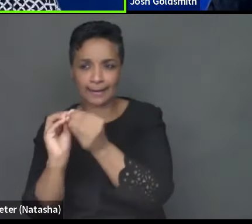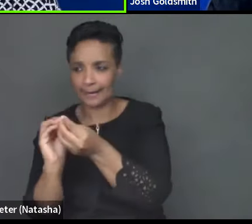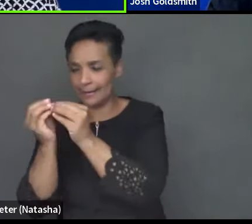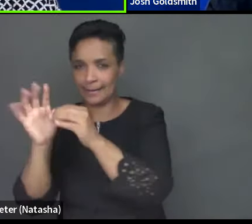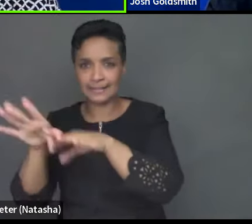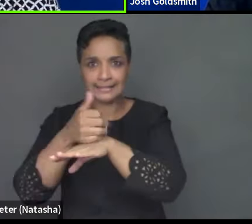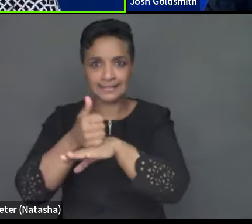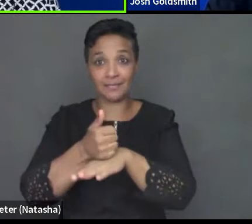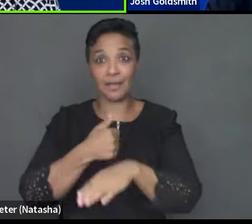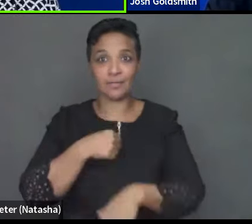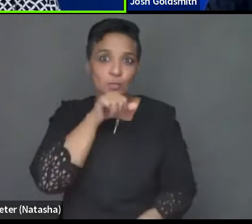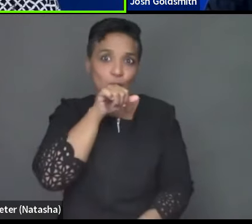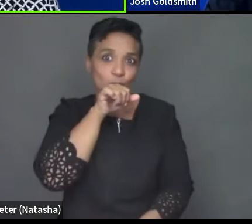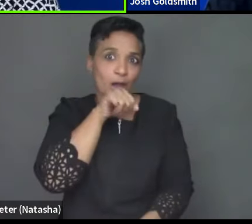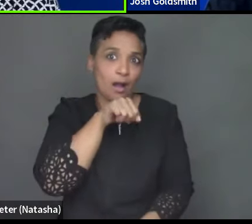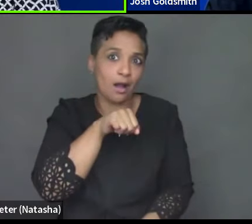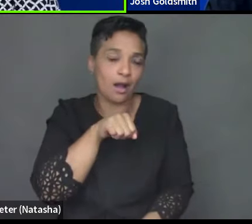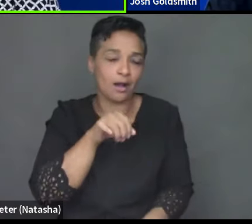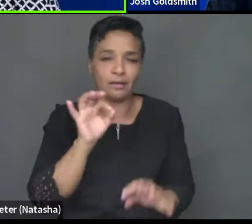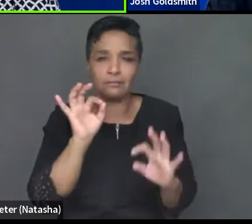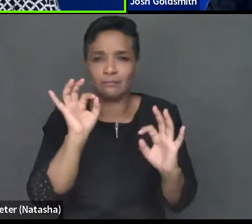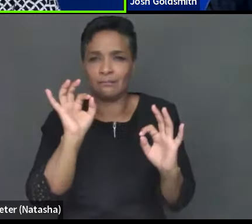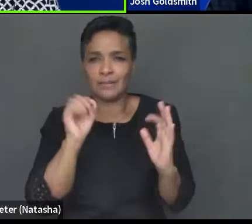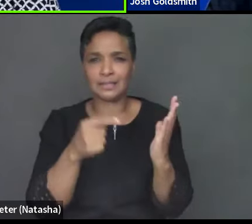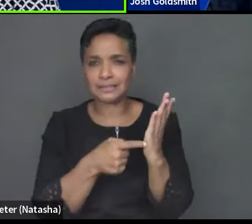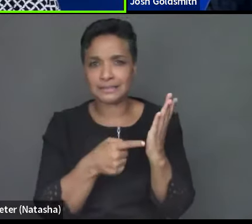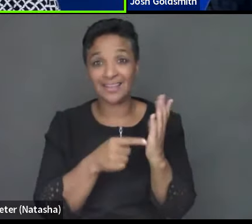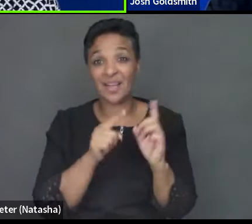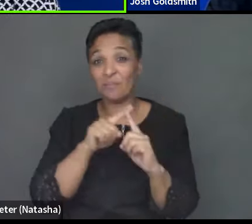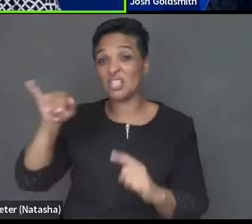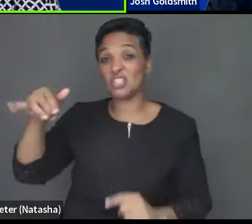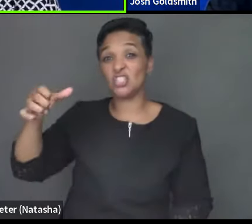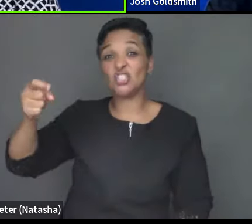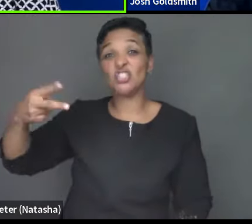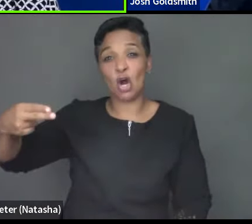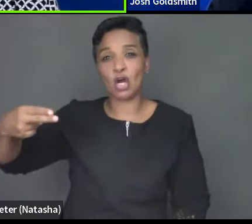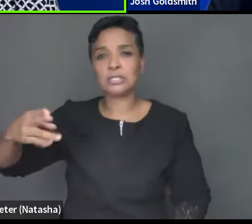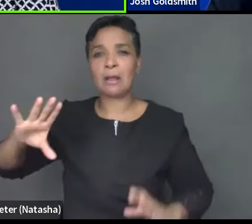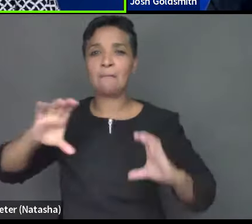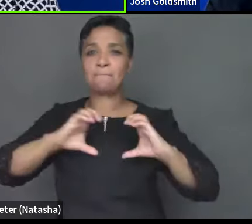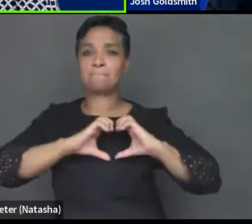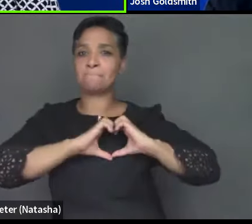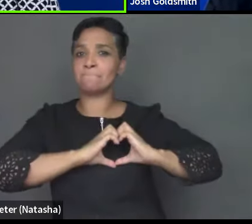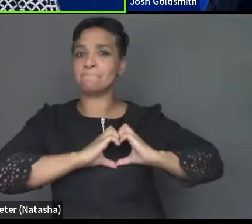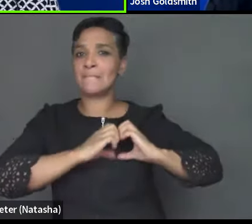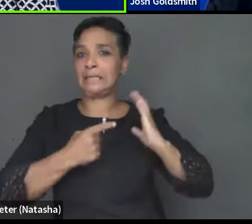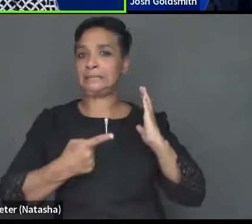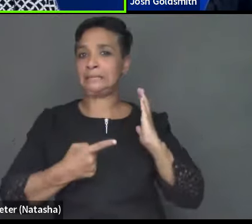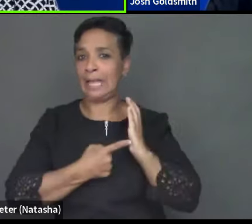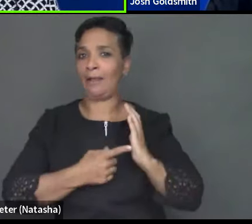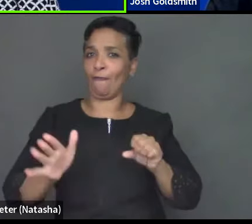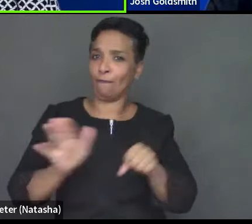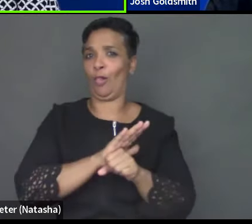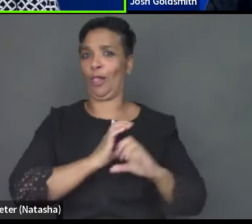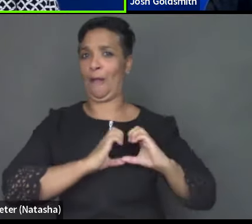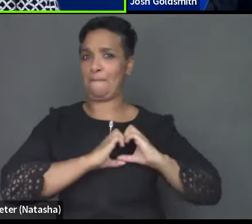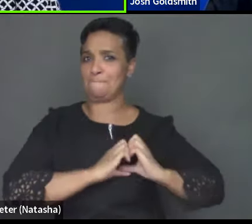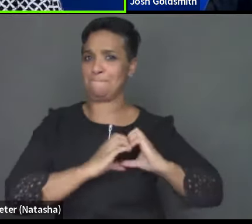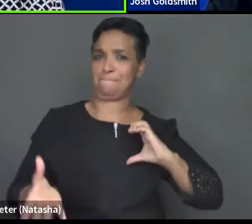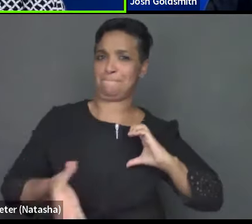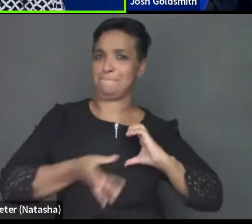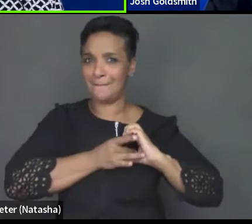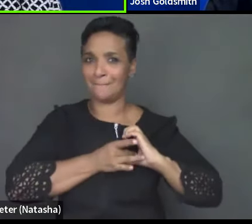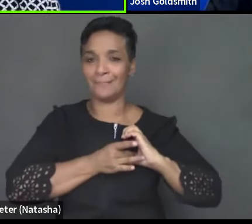love tech, but I think Josh loves tech more than anybody. And he understands it so well and he makes it work for